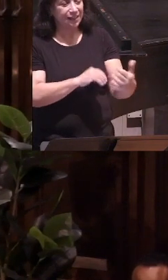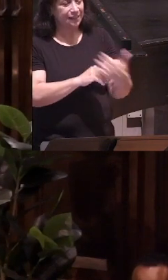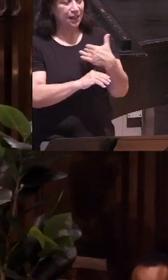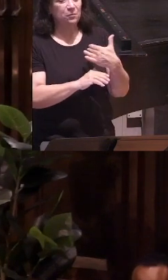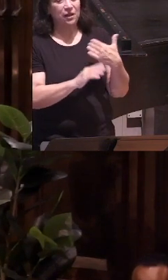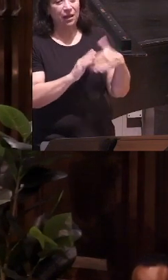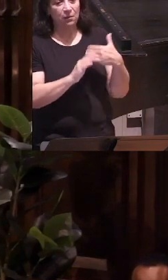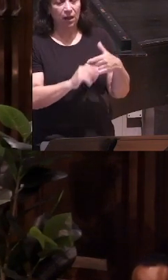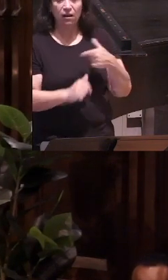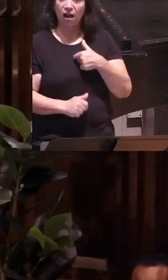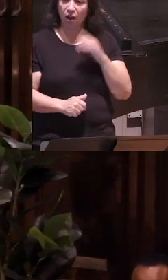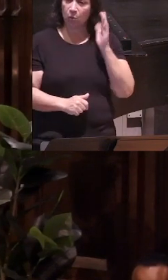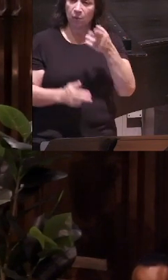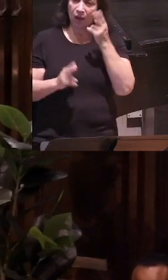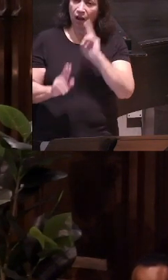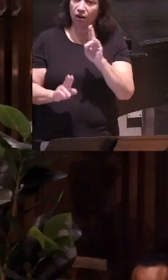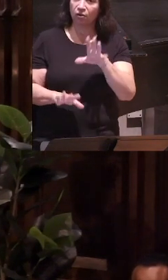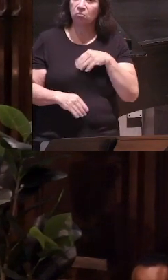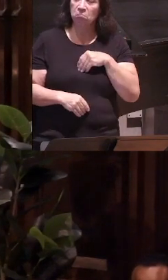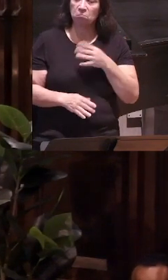saying, I'd be honored.